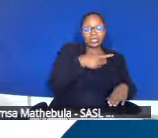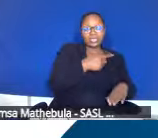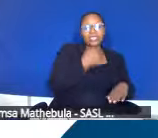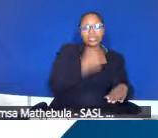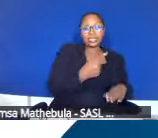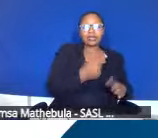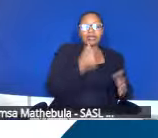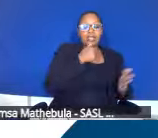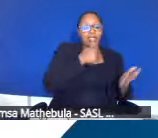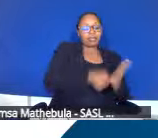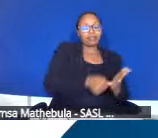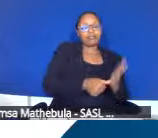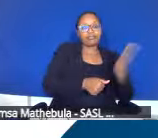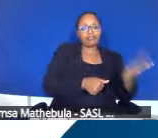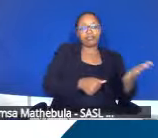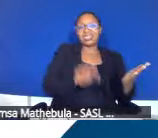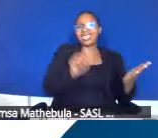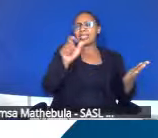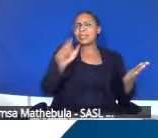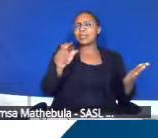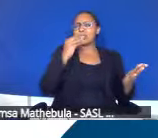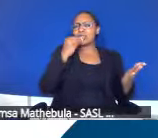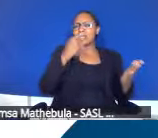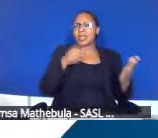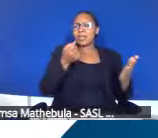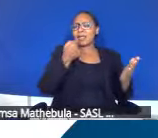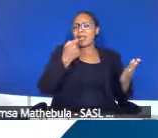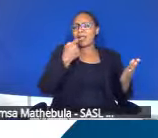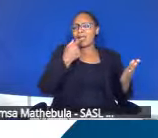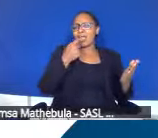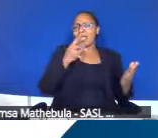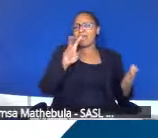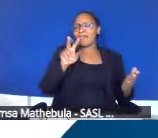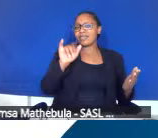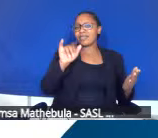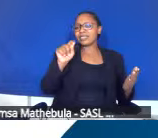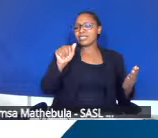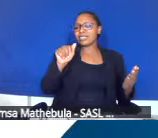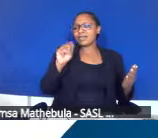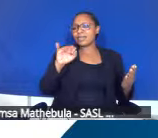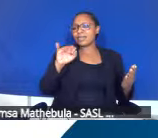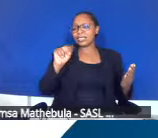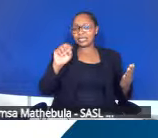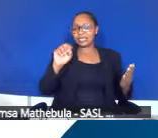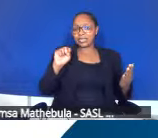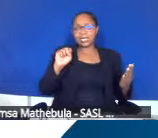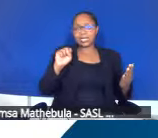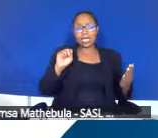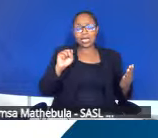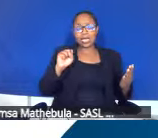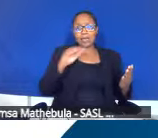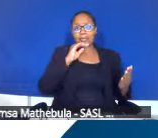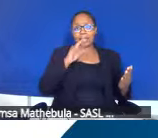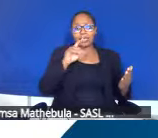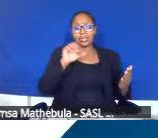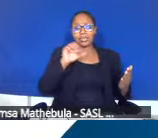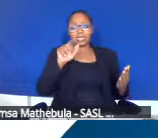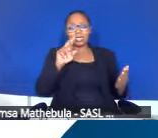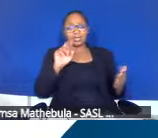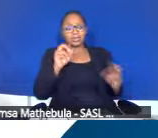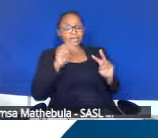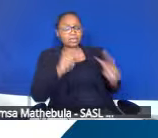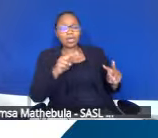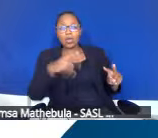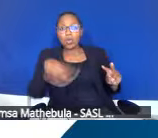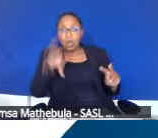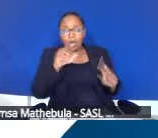about vitamins. SARS takes the position that everybody can benefit from vitamins. Okay, so if you